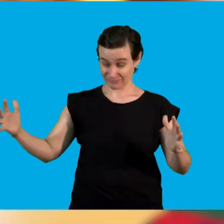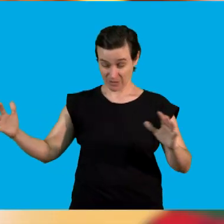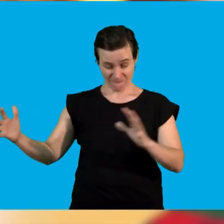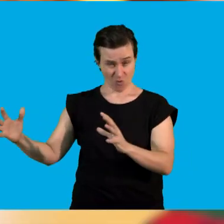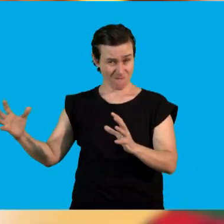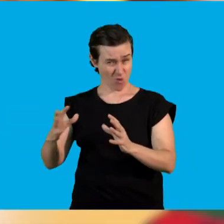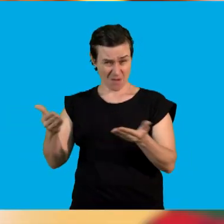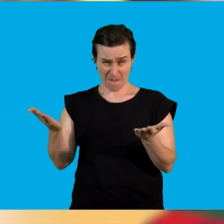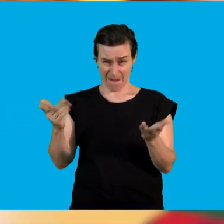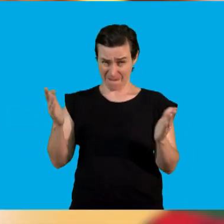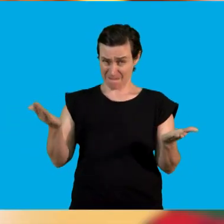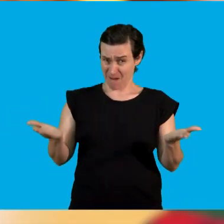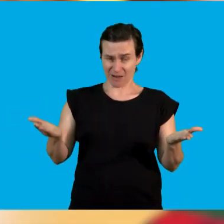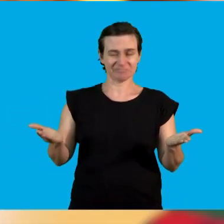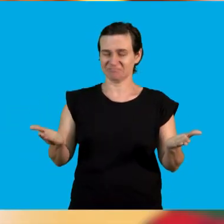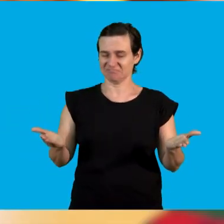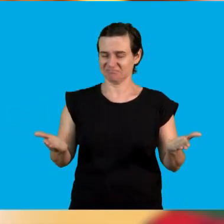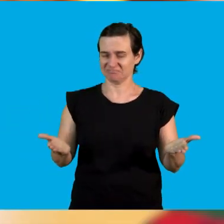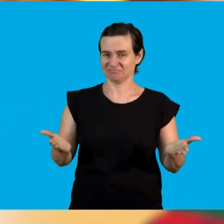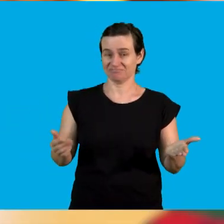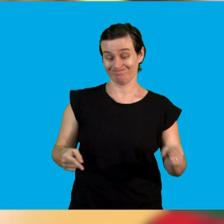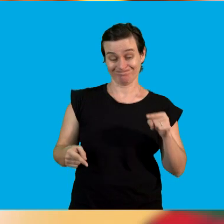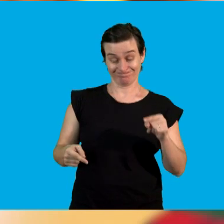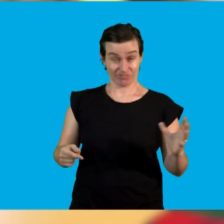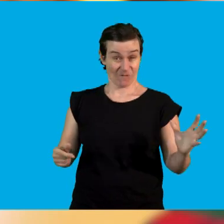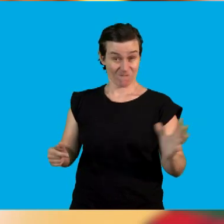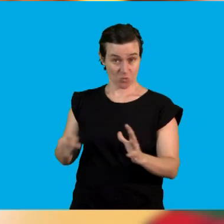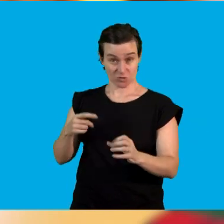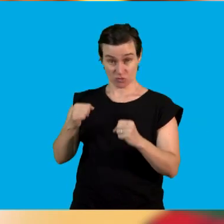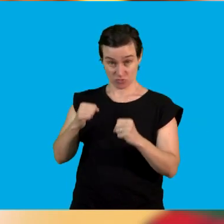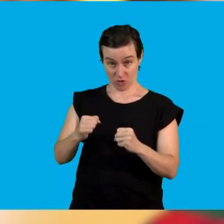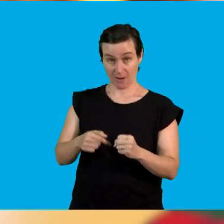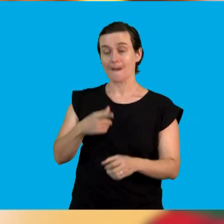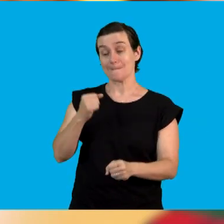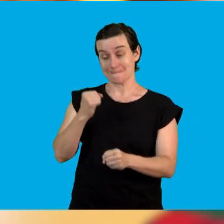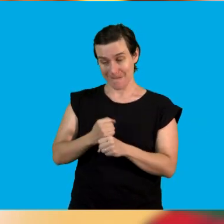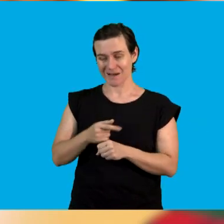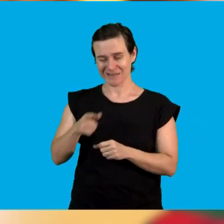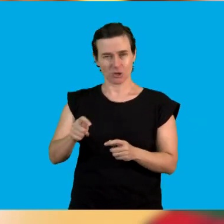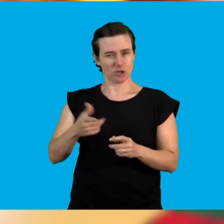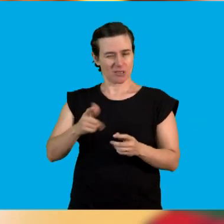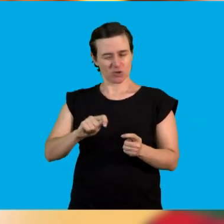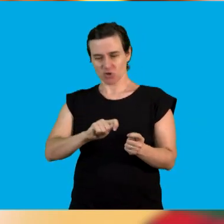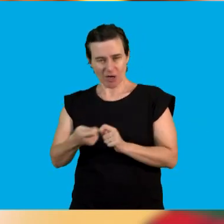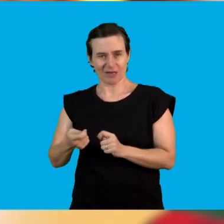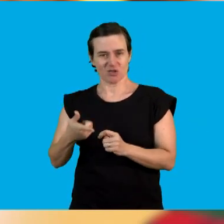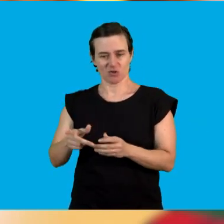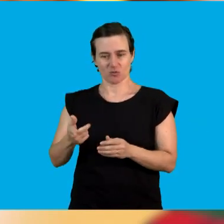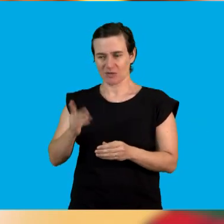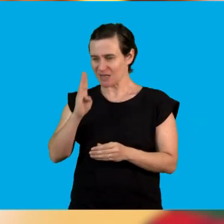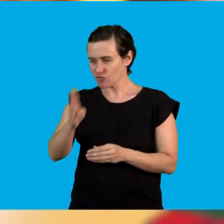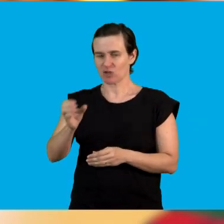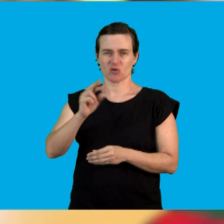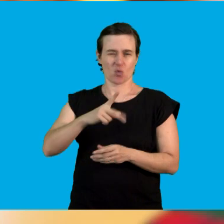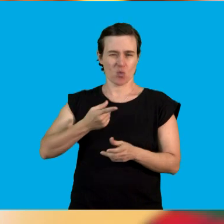2 forces were not balancing each other out. So because the forces were not balancing each other out, they caused a change in speed